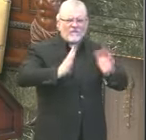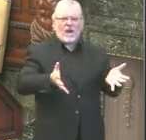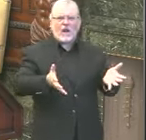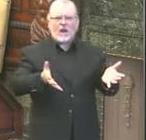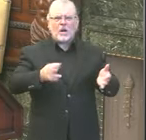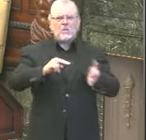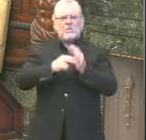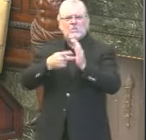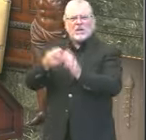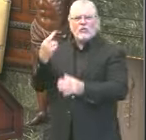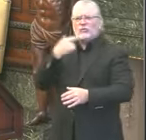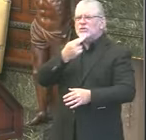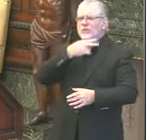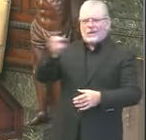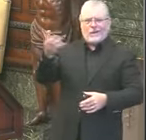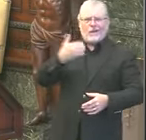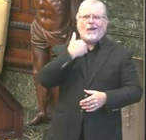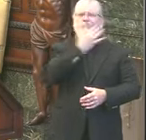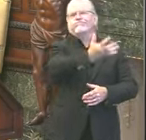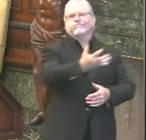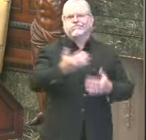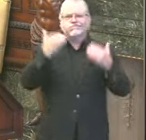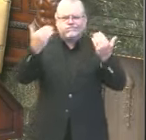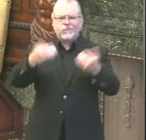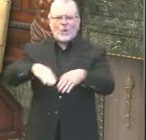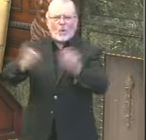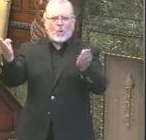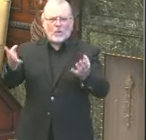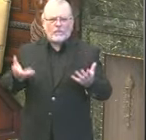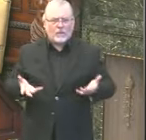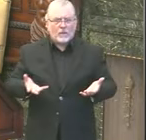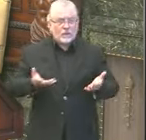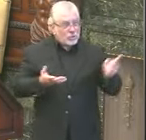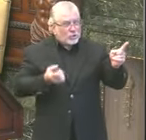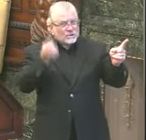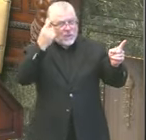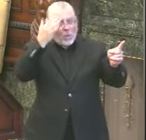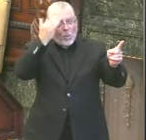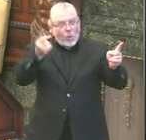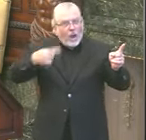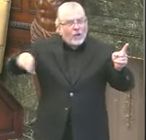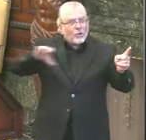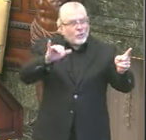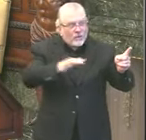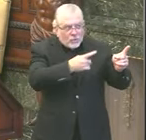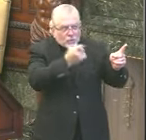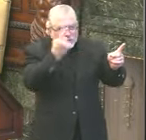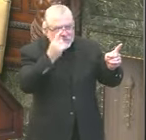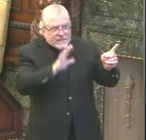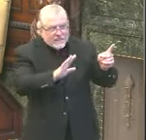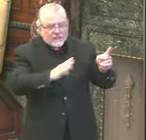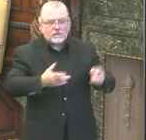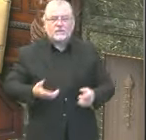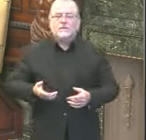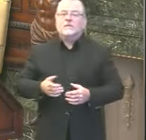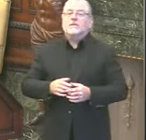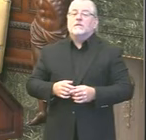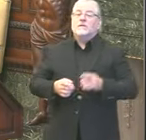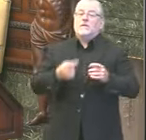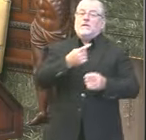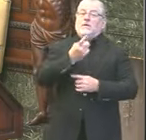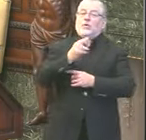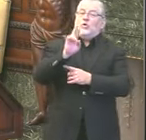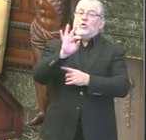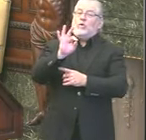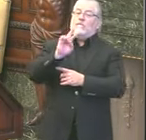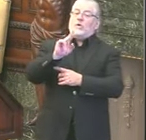results of the protests found no increase in cases? Sure, I can understand why anybody who hasn't been personally affected by this may feel